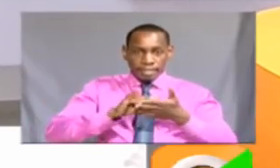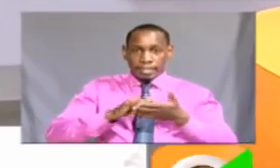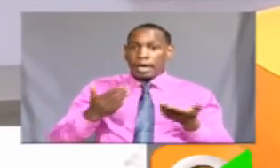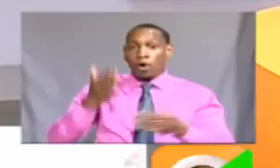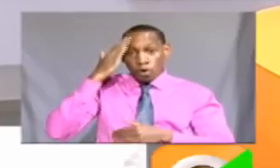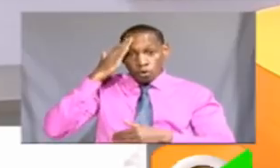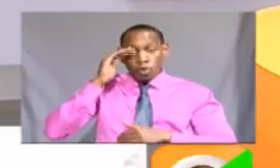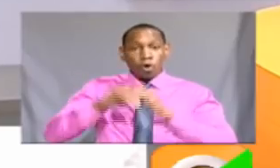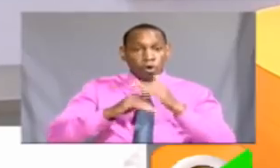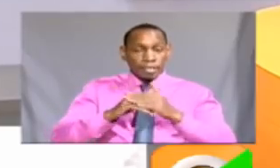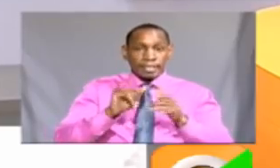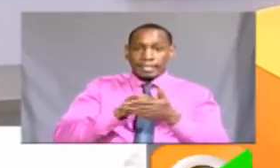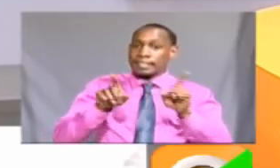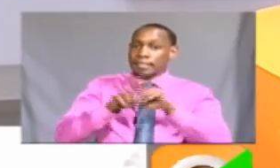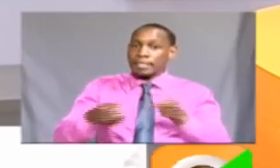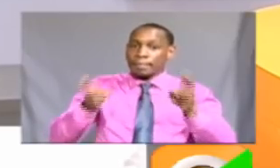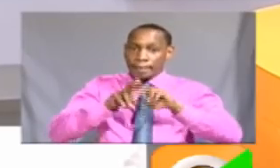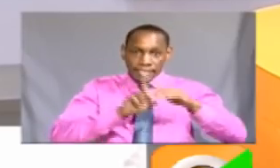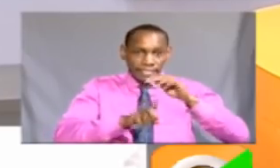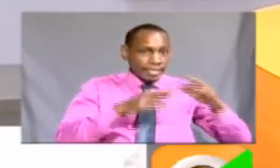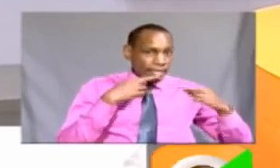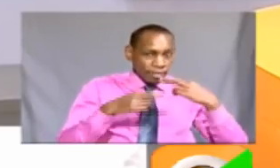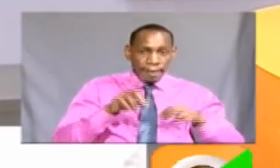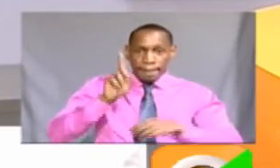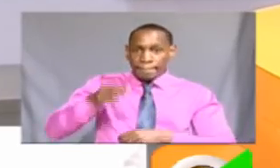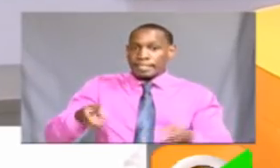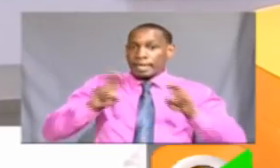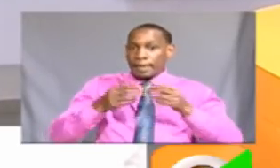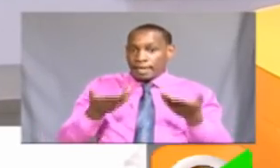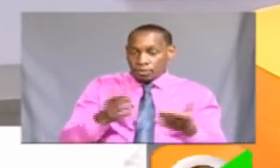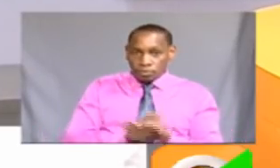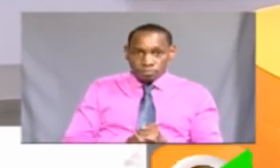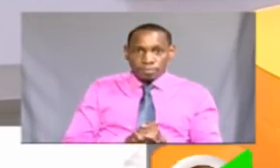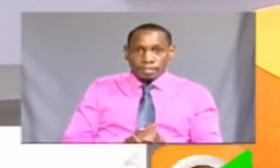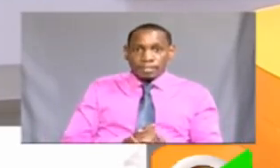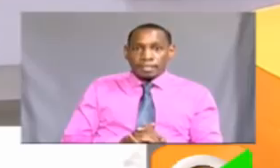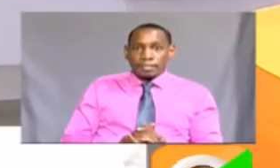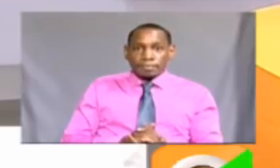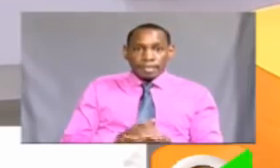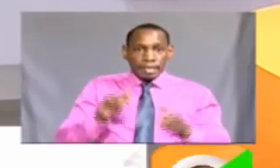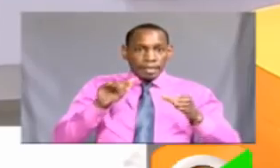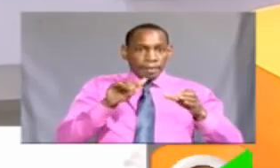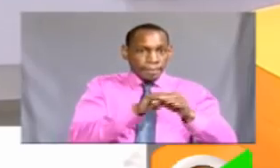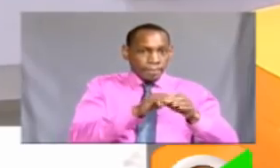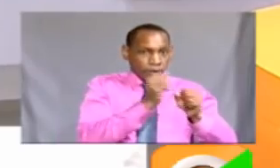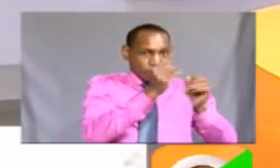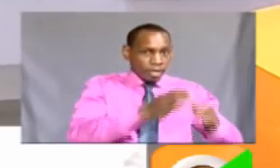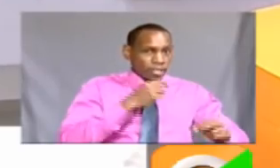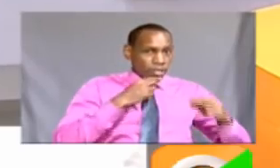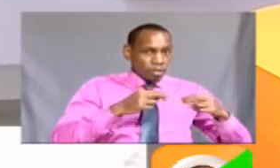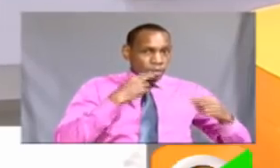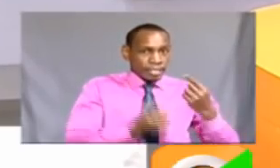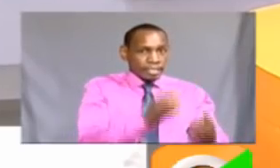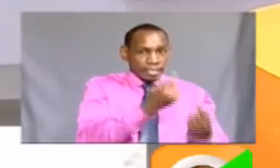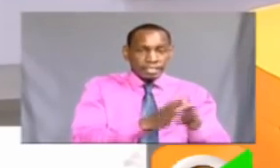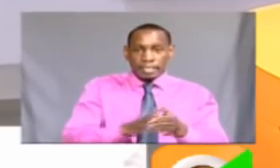become accustomed to, this will also happen within the restaurant, and it must happen. Now, this is for members of staff, so you can imagine in the kitchens, at